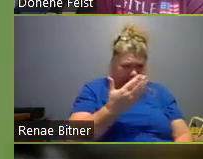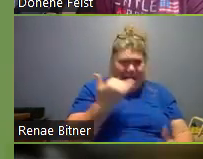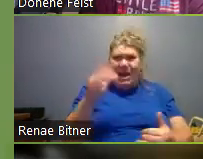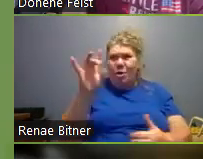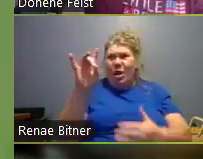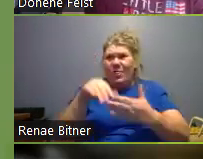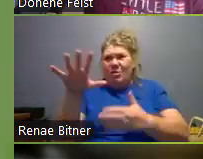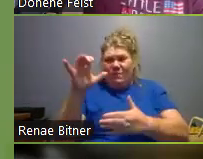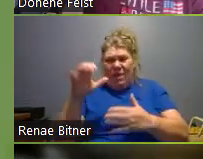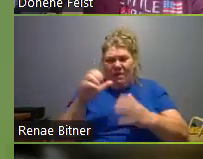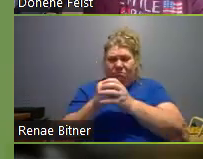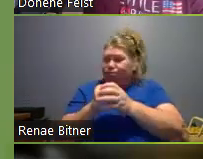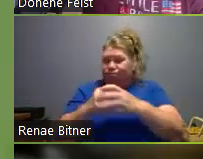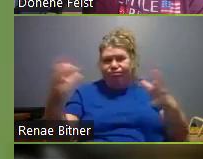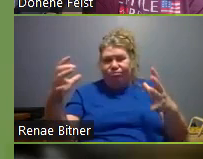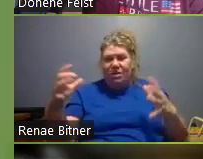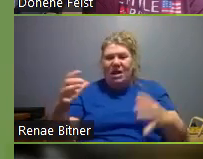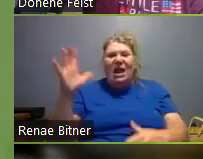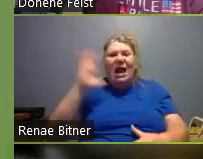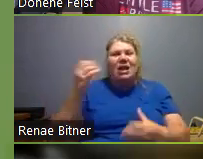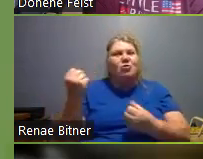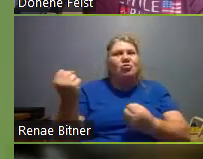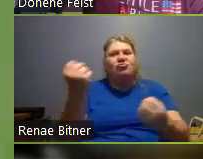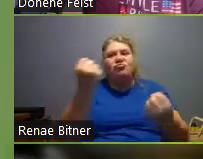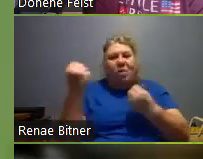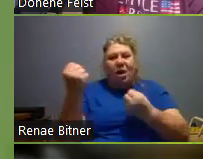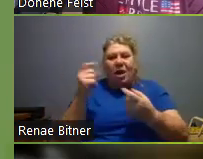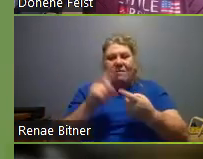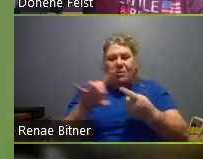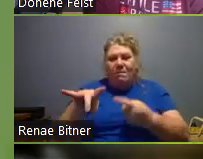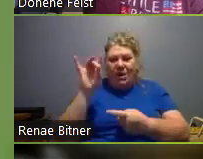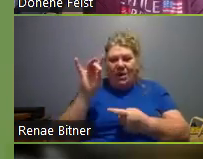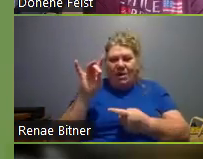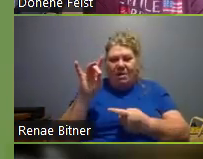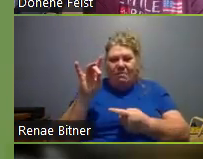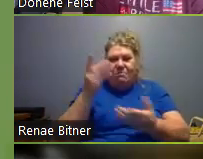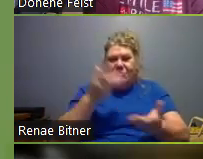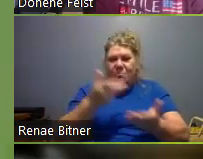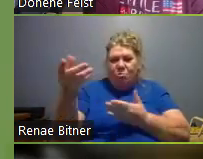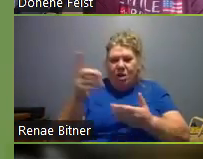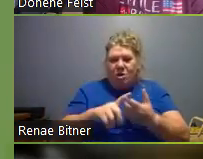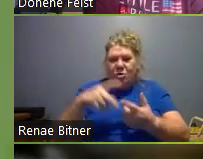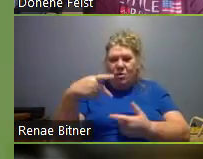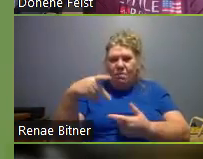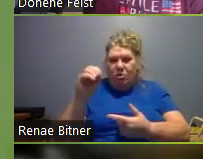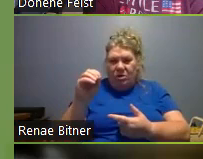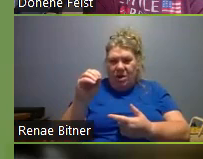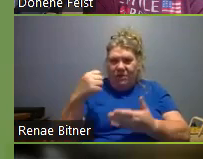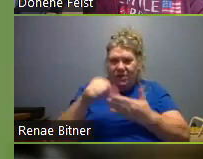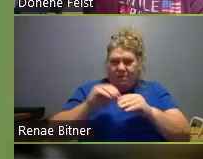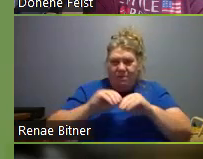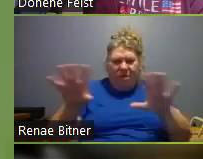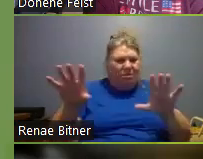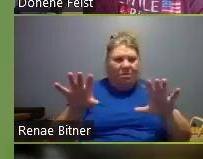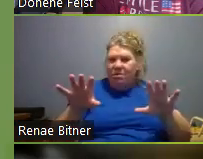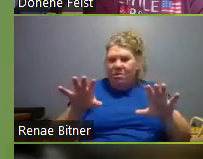significant change. So, I used to drive over to pick it up, to go take it to the post office to mail it, but it got